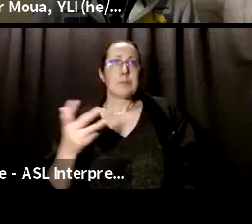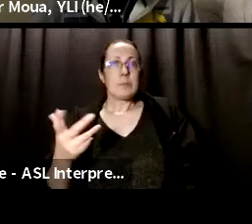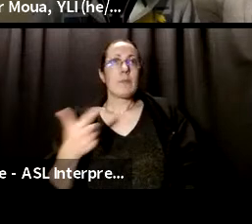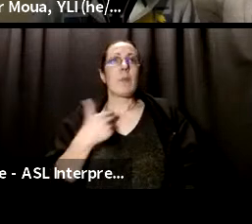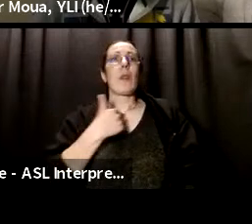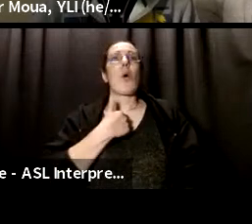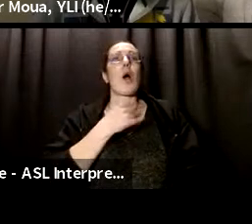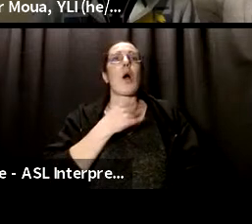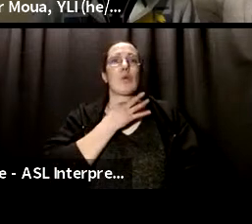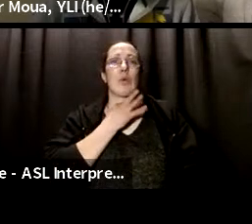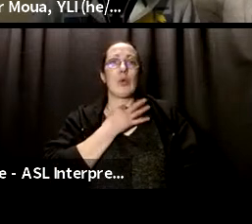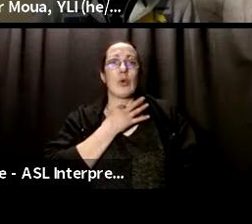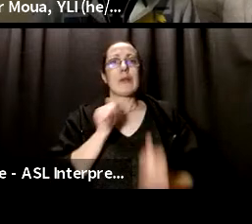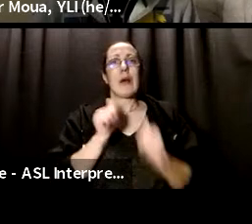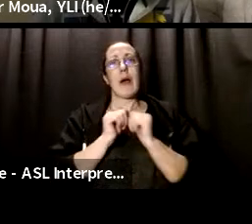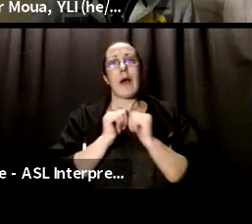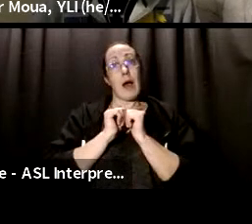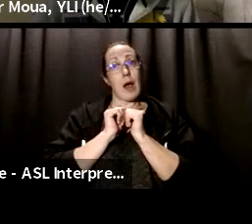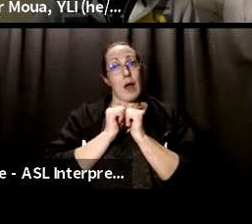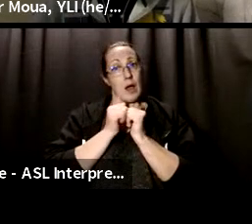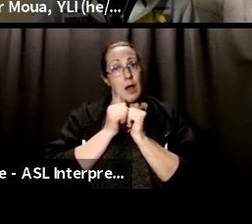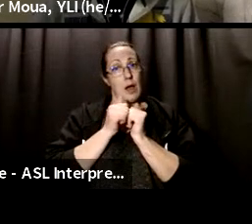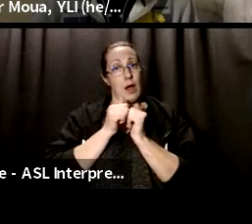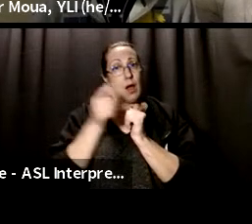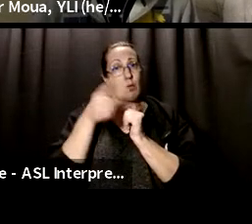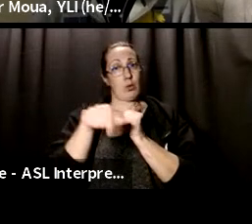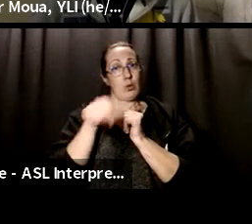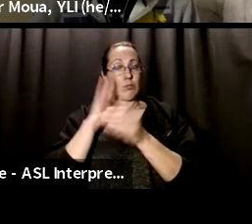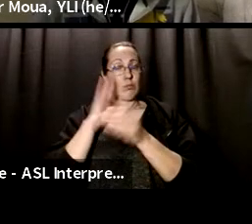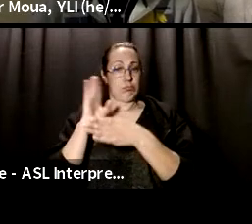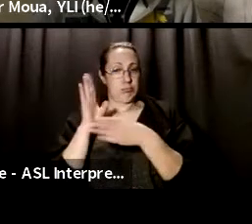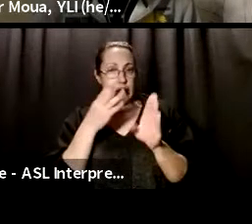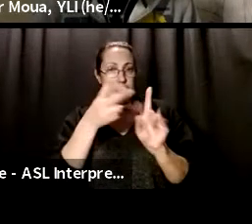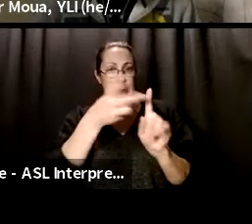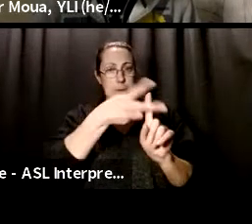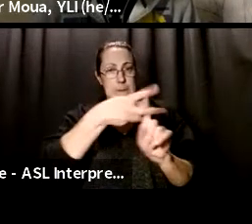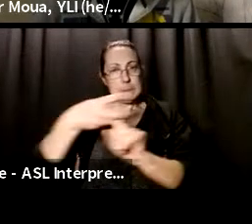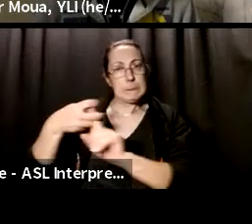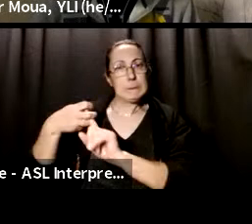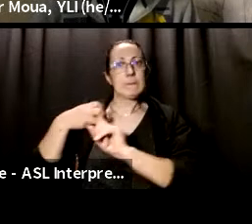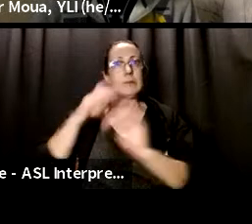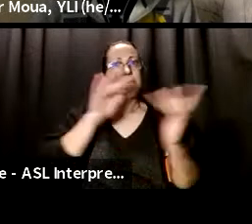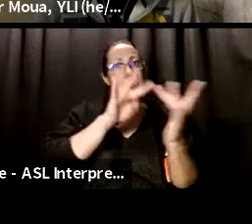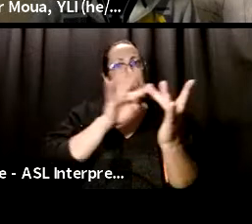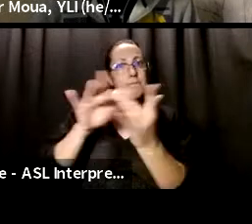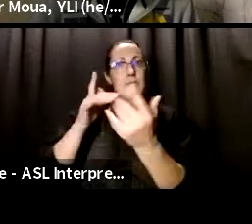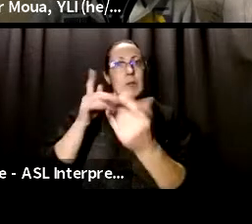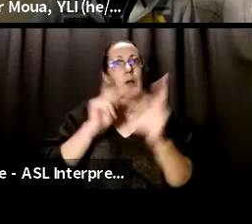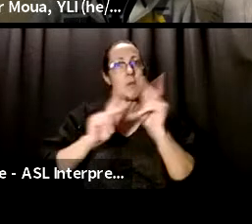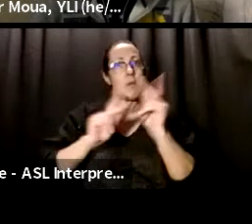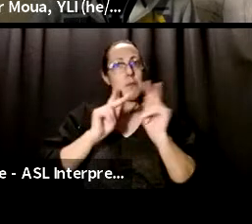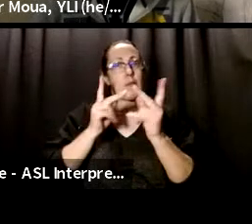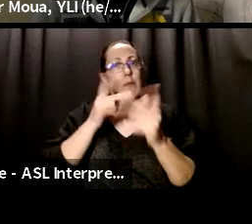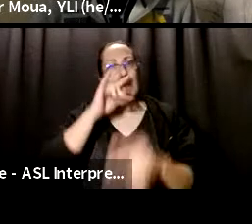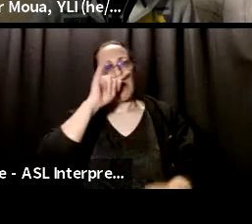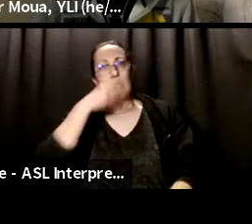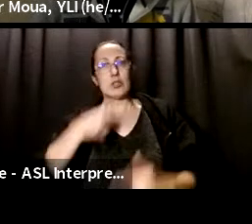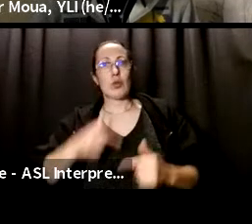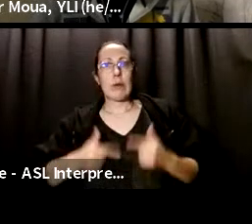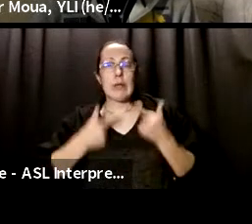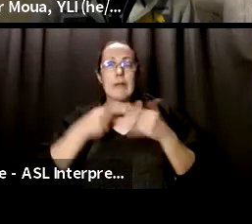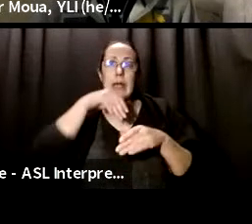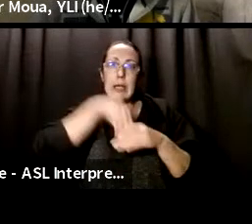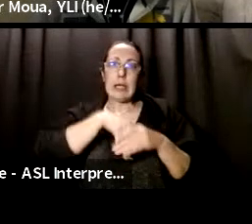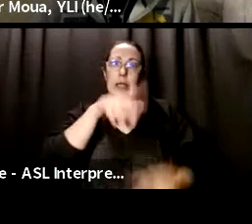has been your actual recruitment strategy for reaching out to kids who live in the TCC footprint, who ordinarily